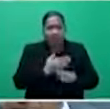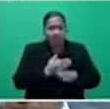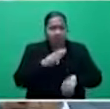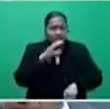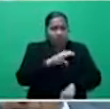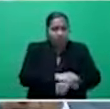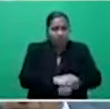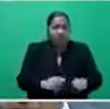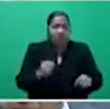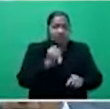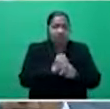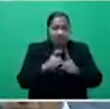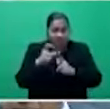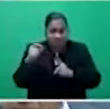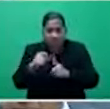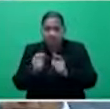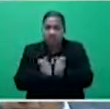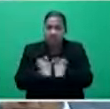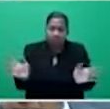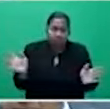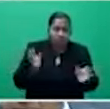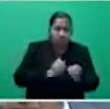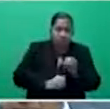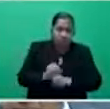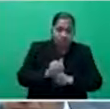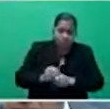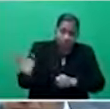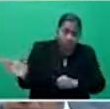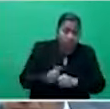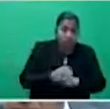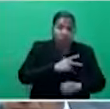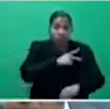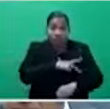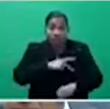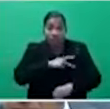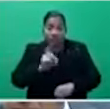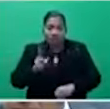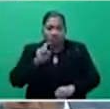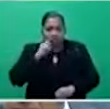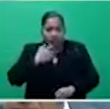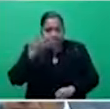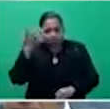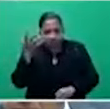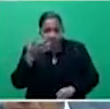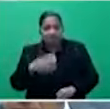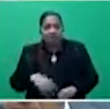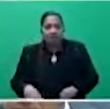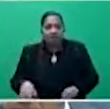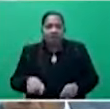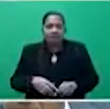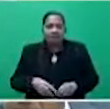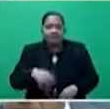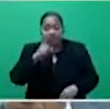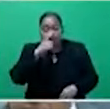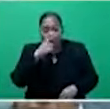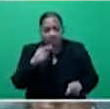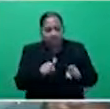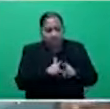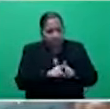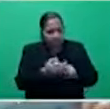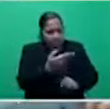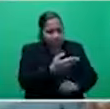people who work at the Auditor General's office, all of their professionalism will be under threat by people such as them. God forbid if they ever gain